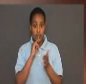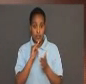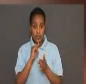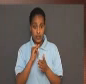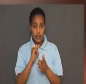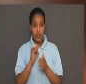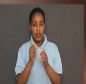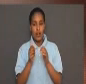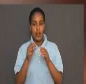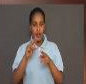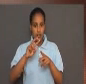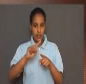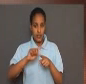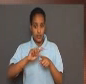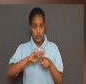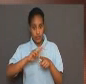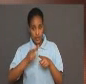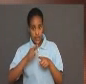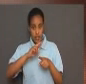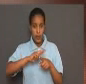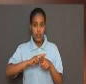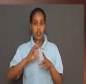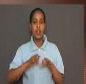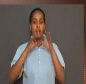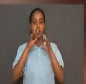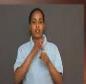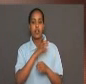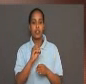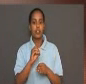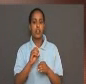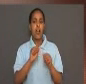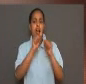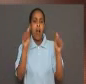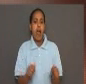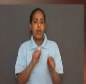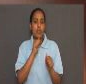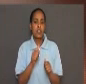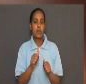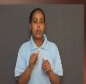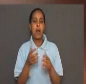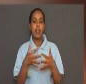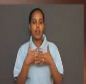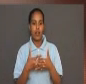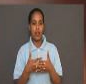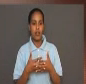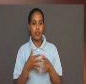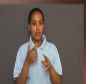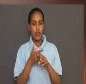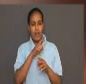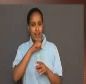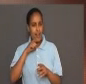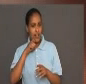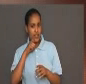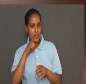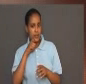the reversible transition in amorphous materials from a hard and